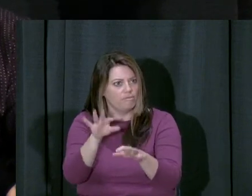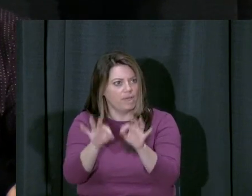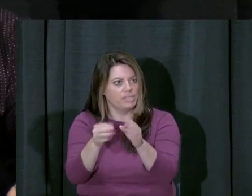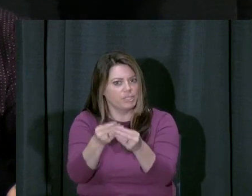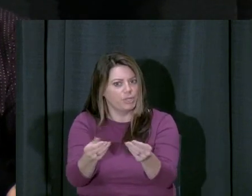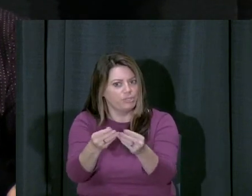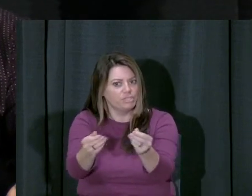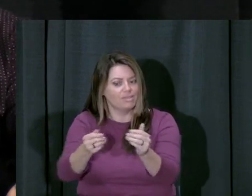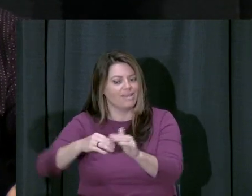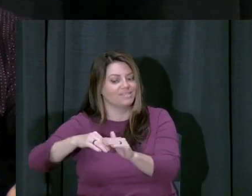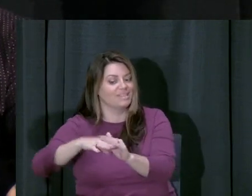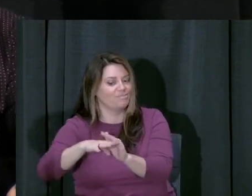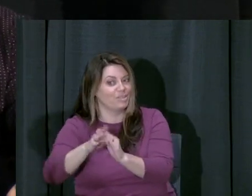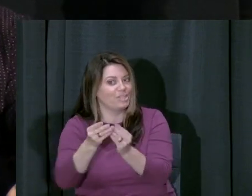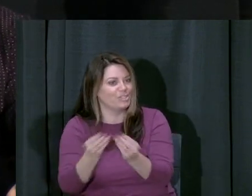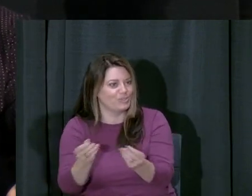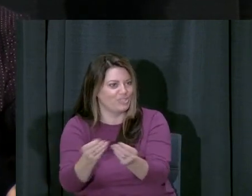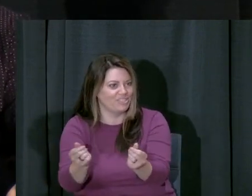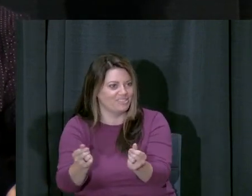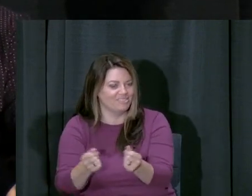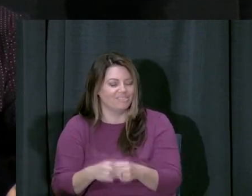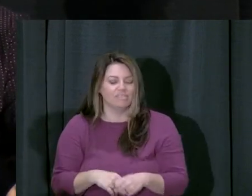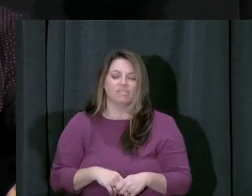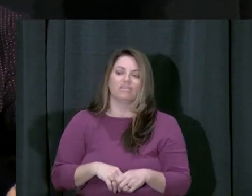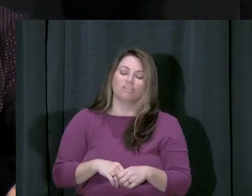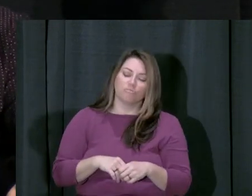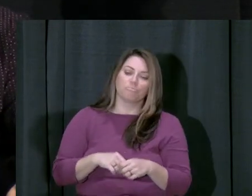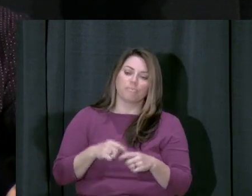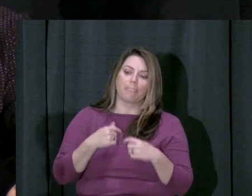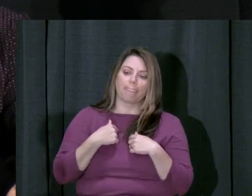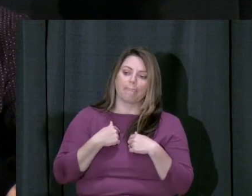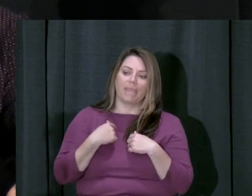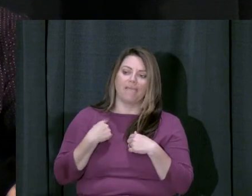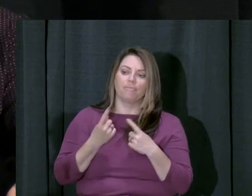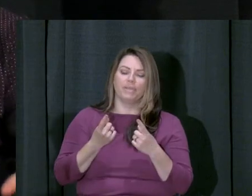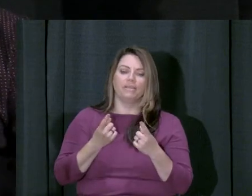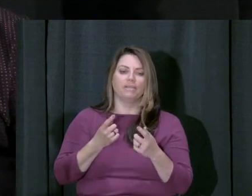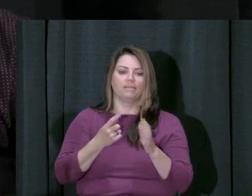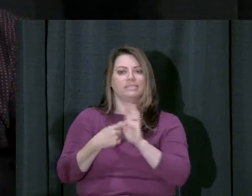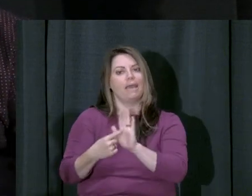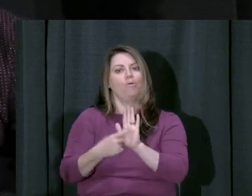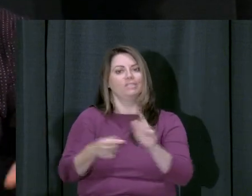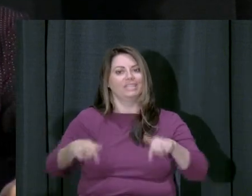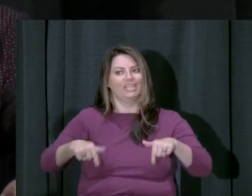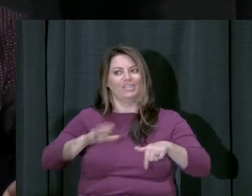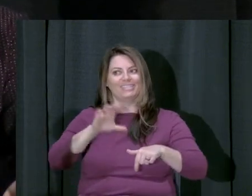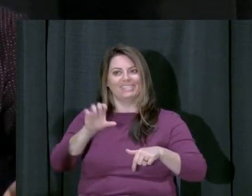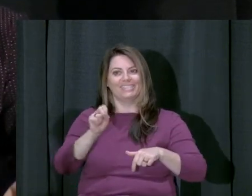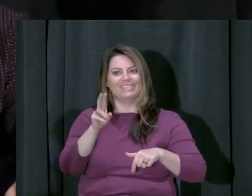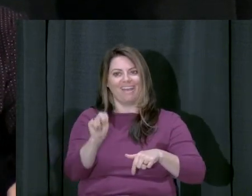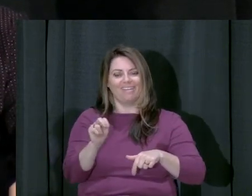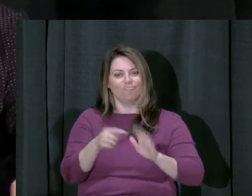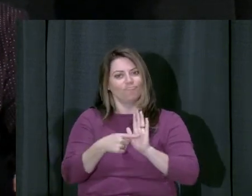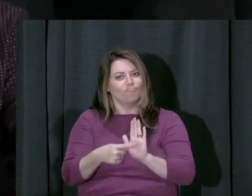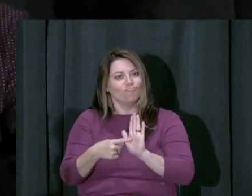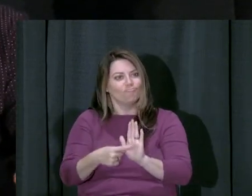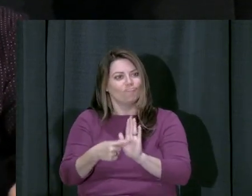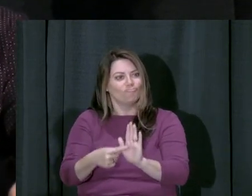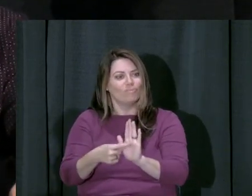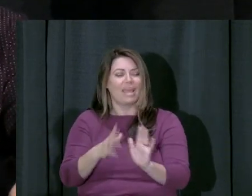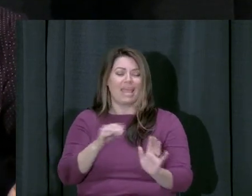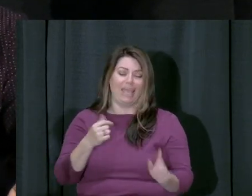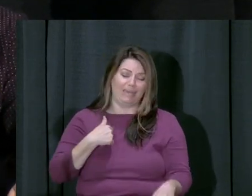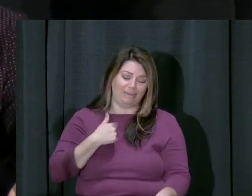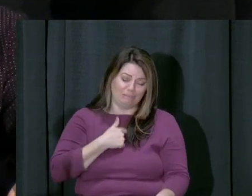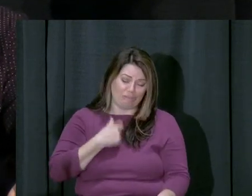find accessibility solutions to. I've been having demos for folks here at CSUN, and I'm sorry